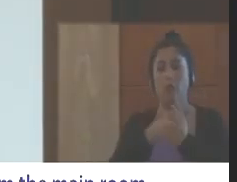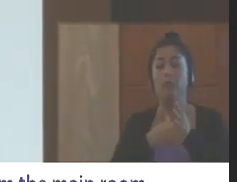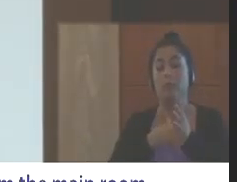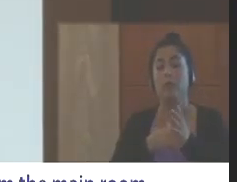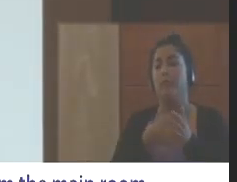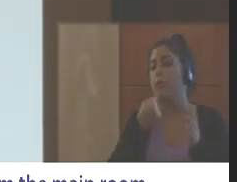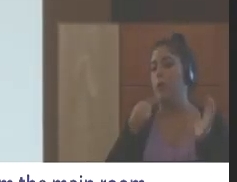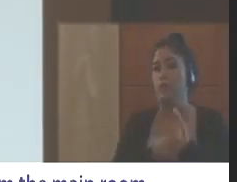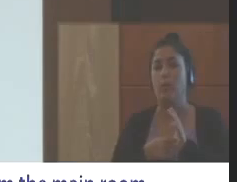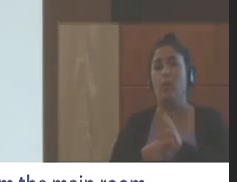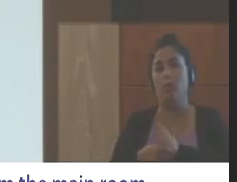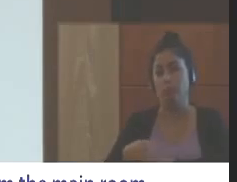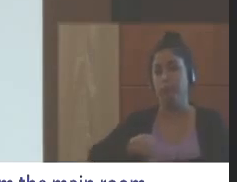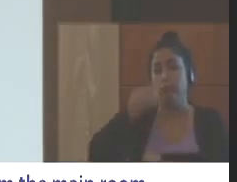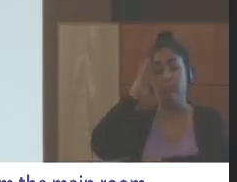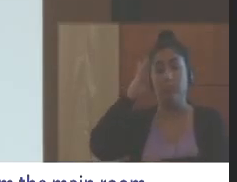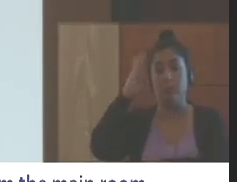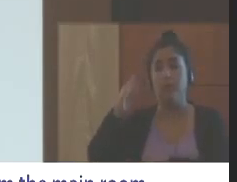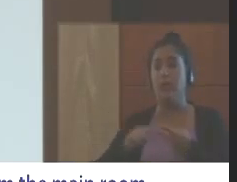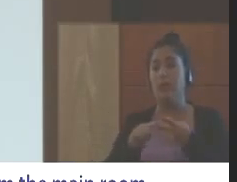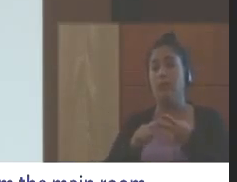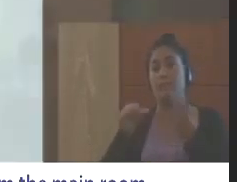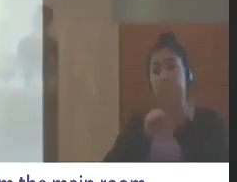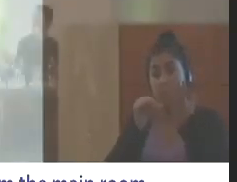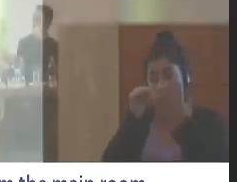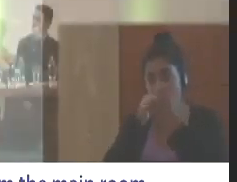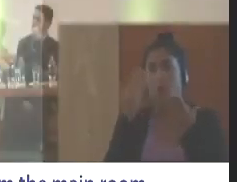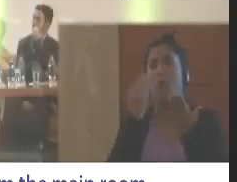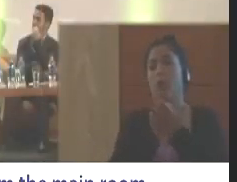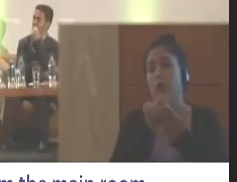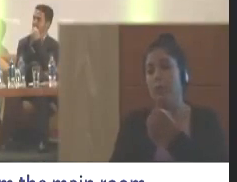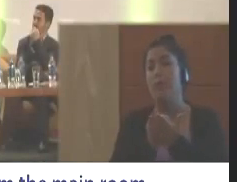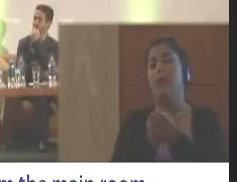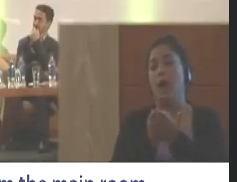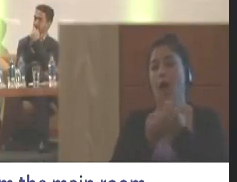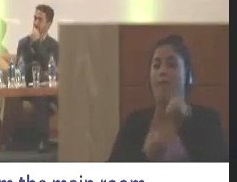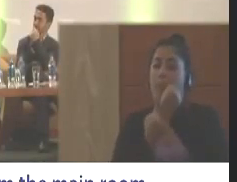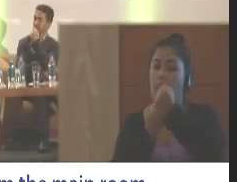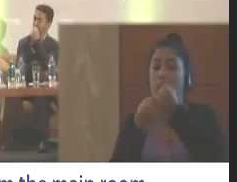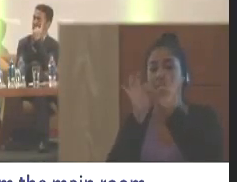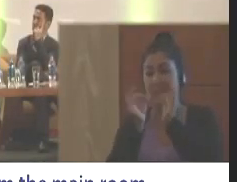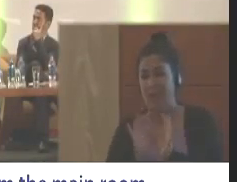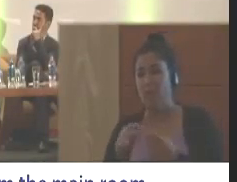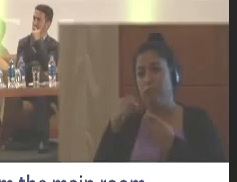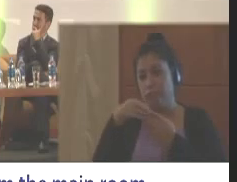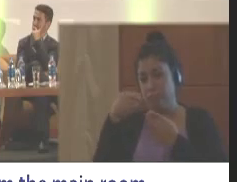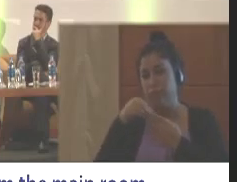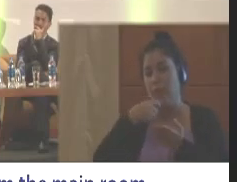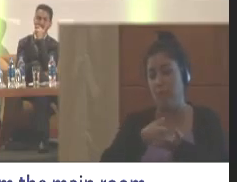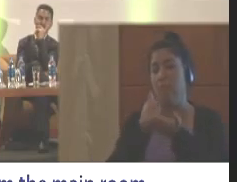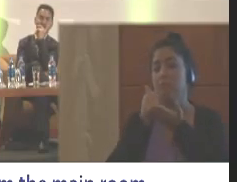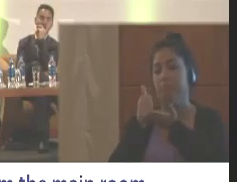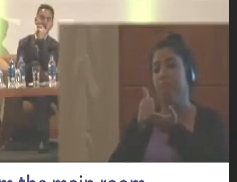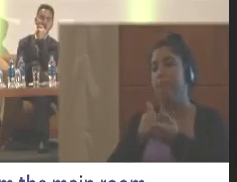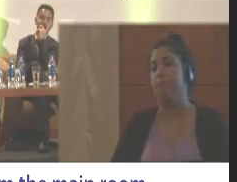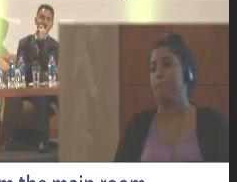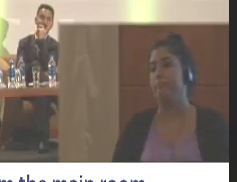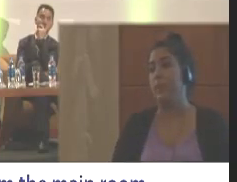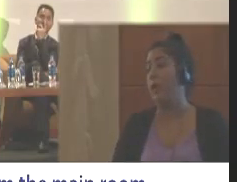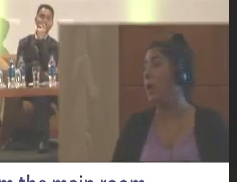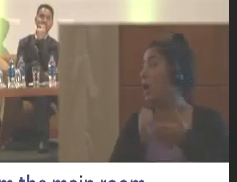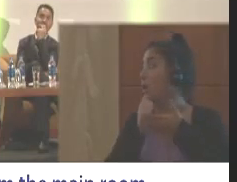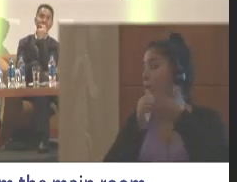key stakeholders such as the armed forces, the Ministry of Economy with the financial strategy, and this is what is allowing us